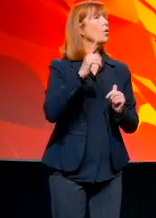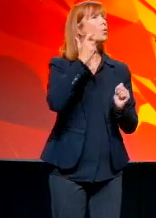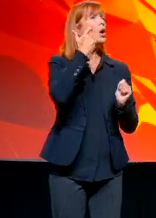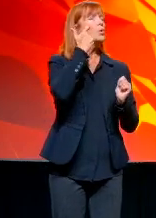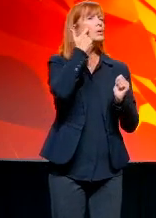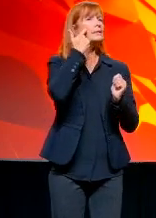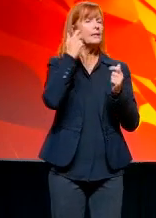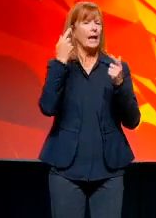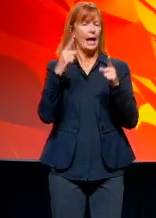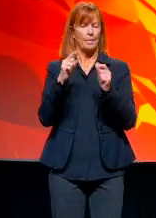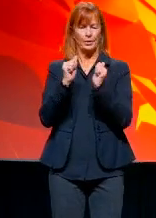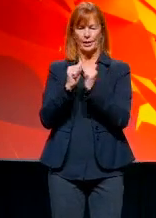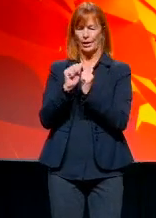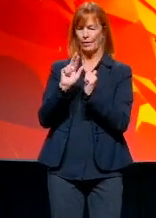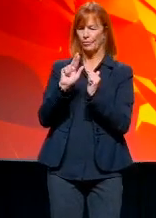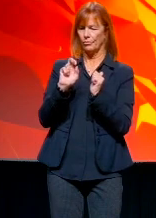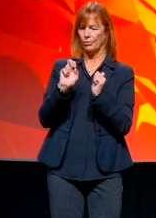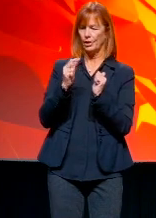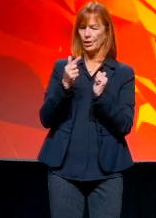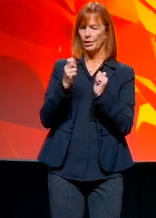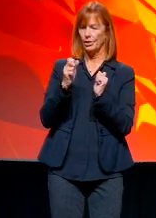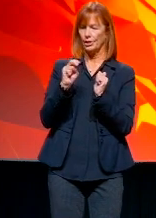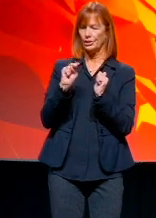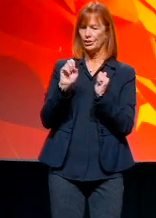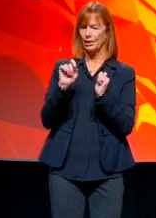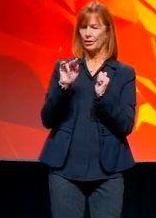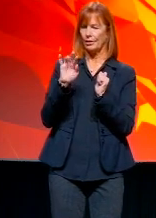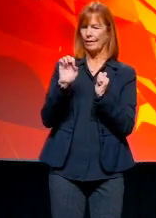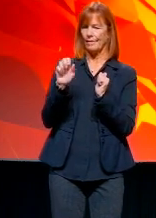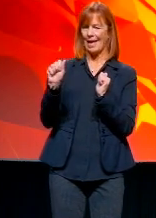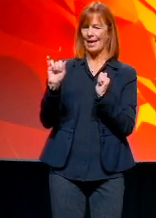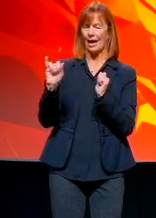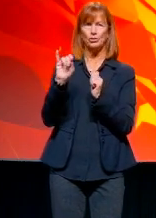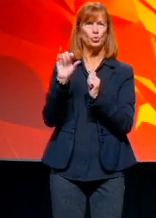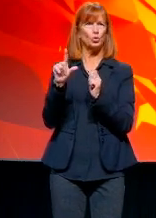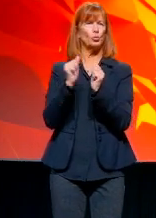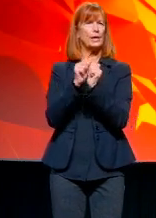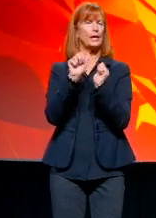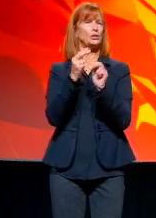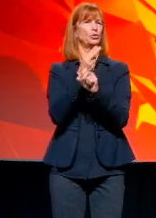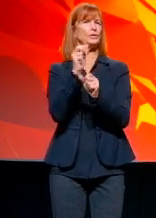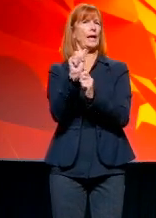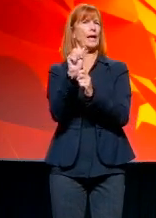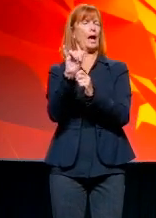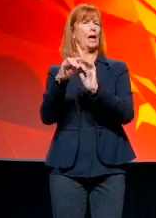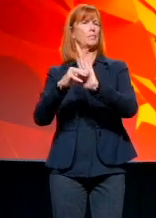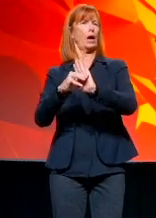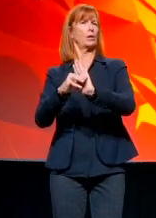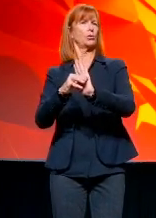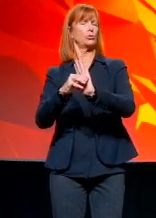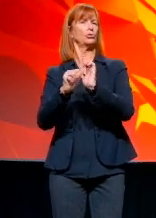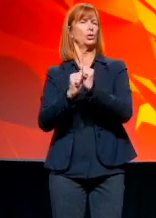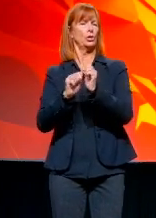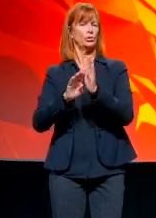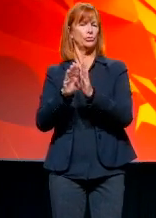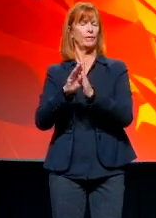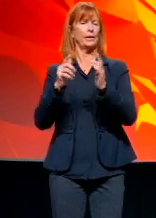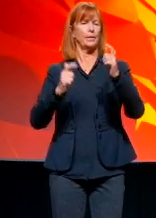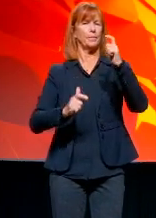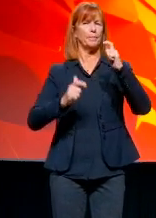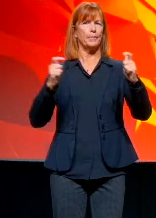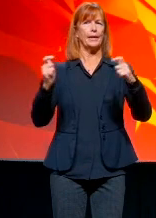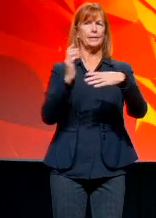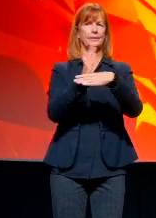right? So that really allows us to use artificial intelligence models to be able to generate this kind of large-scale, realistic,